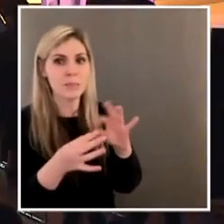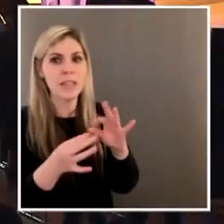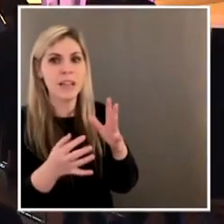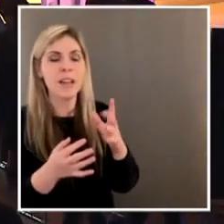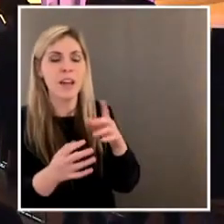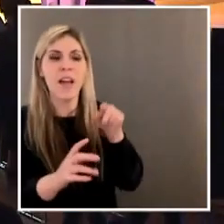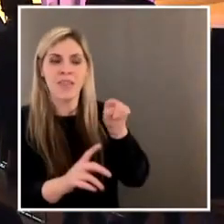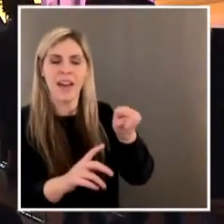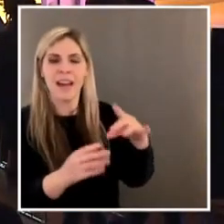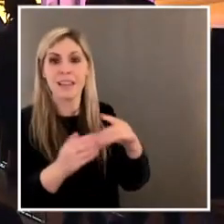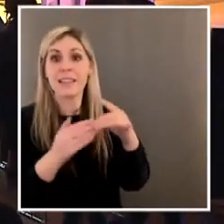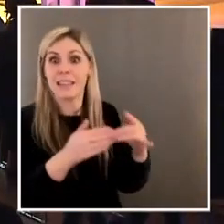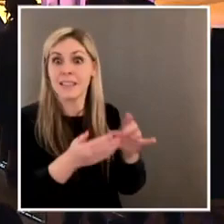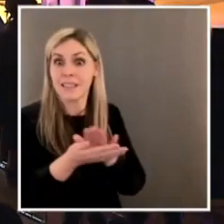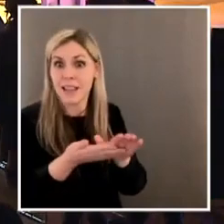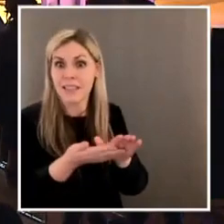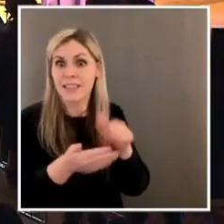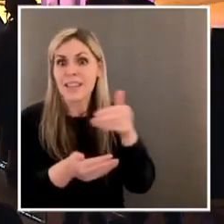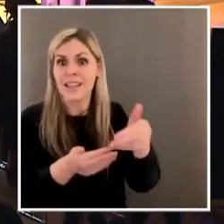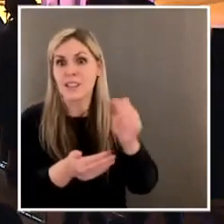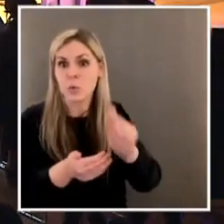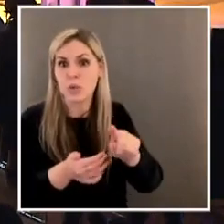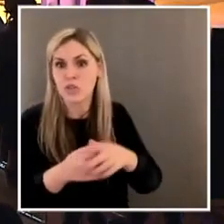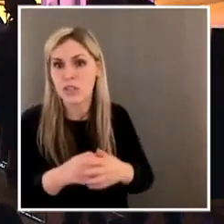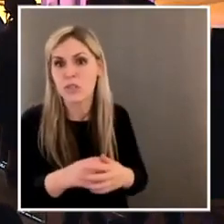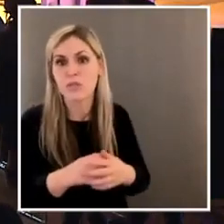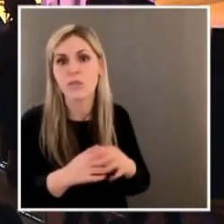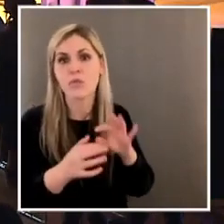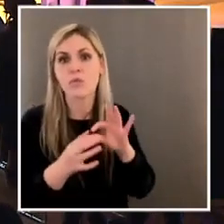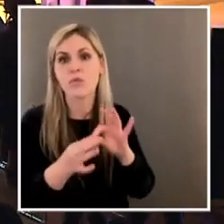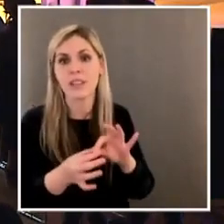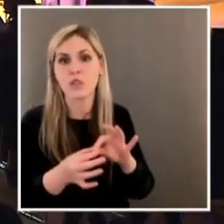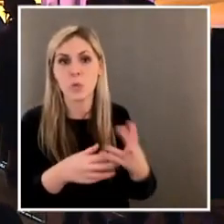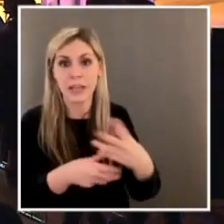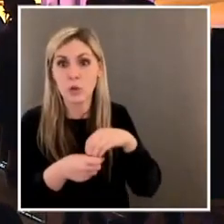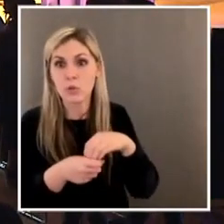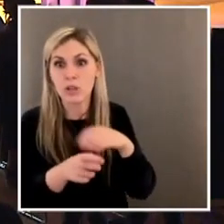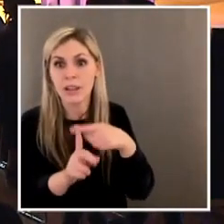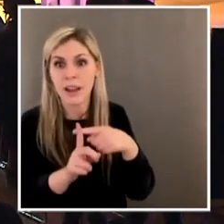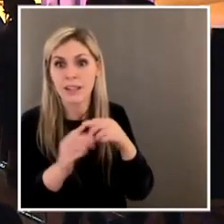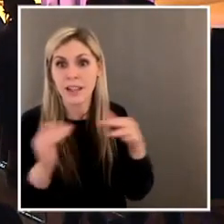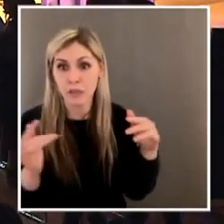next question, which addresses issues of inclusion and diversity.